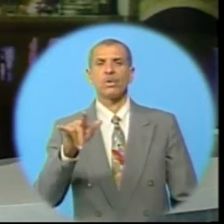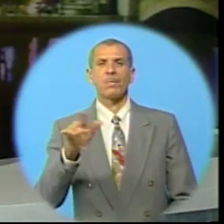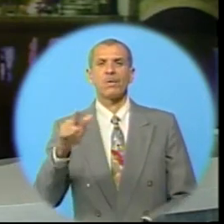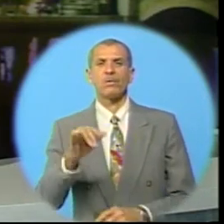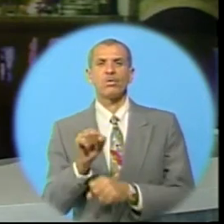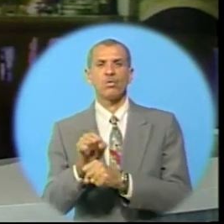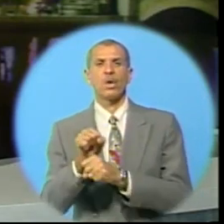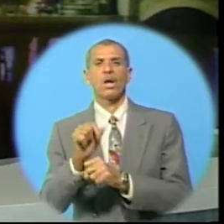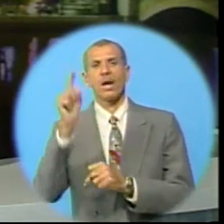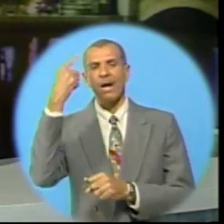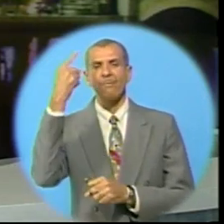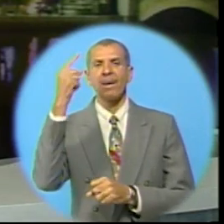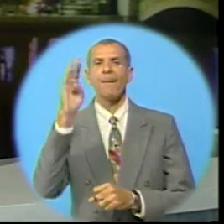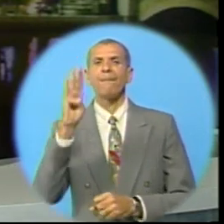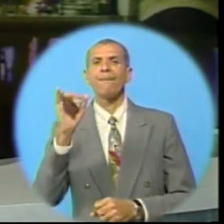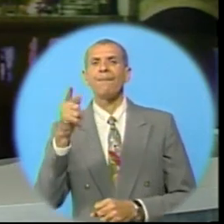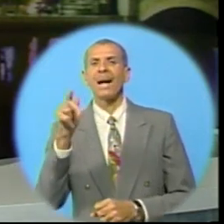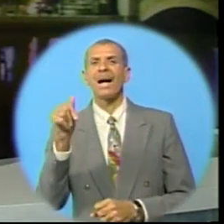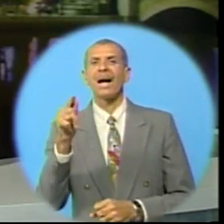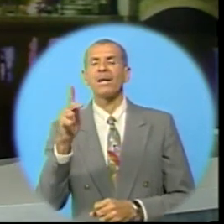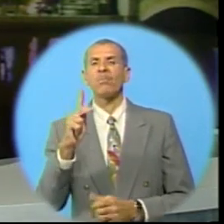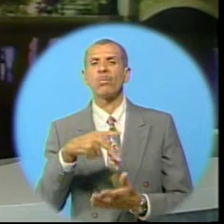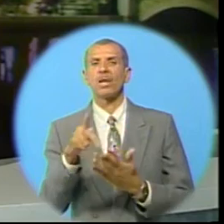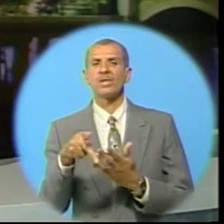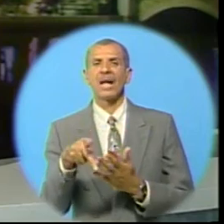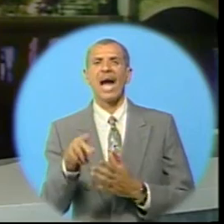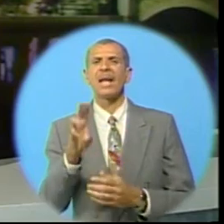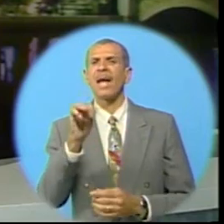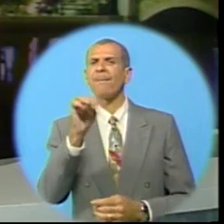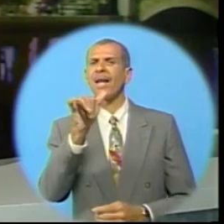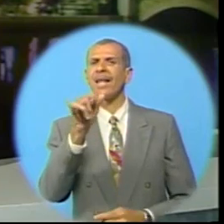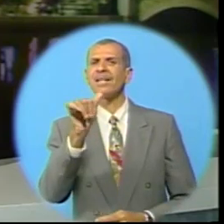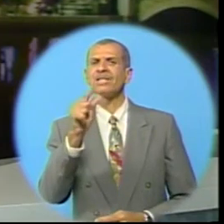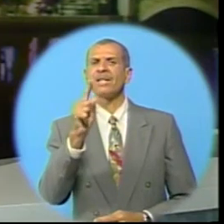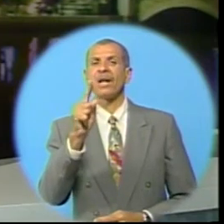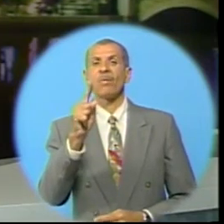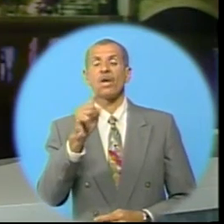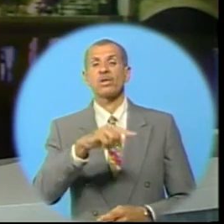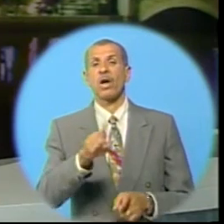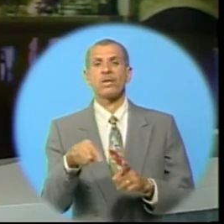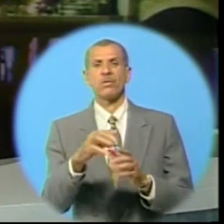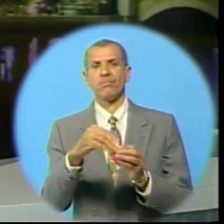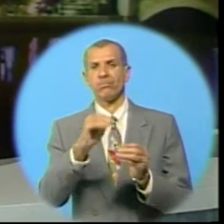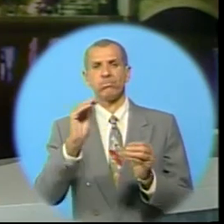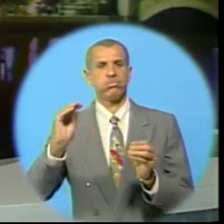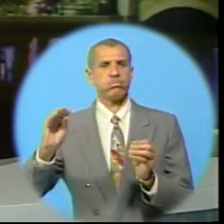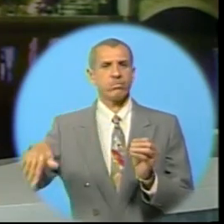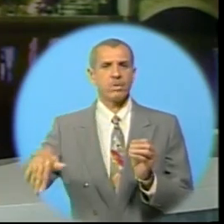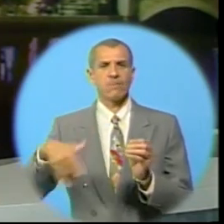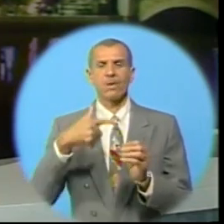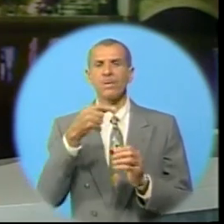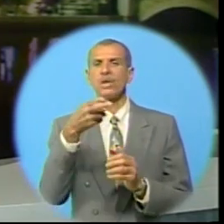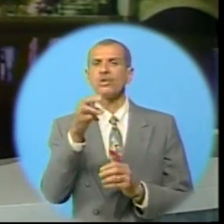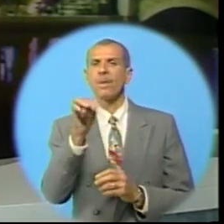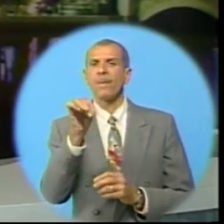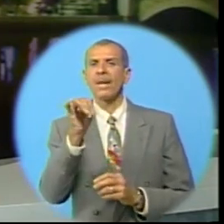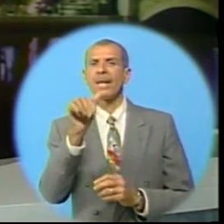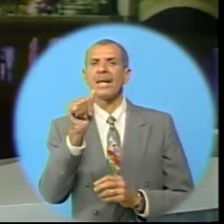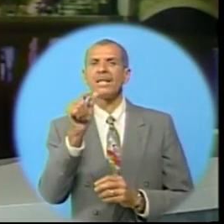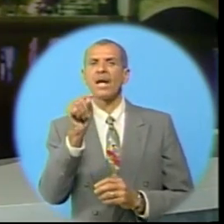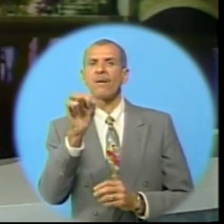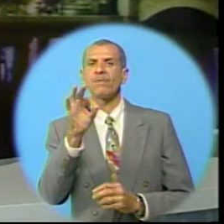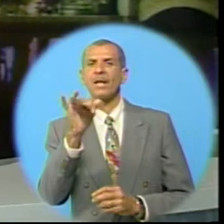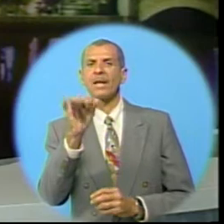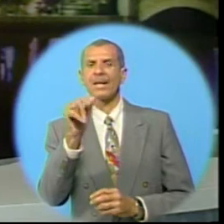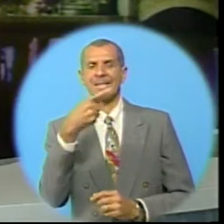government-backed projects. The U.S. also removed Malaysia from the list of countries failing to address human trafficking. Cuba was first included on the